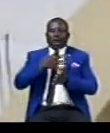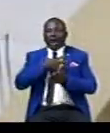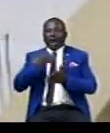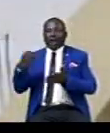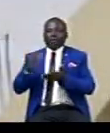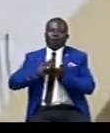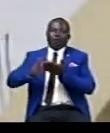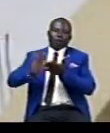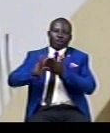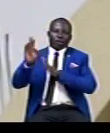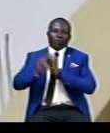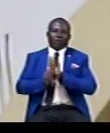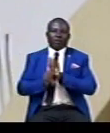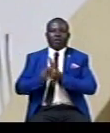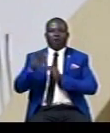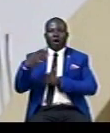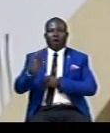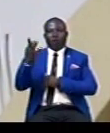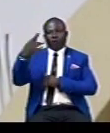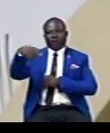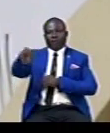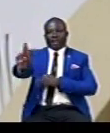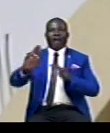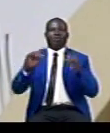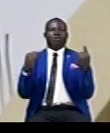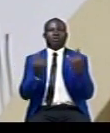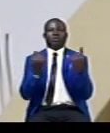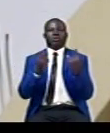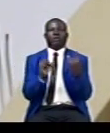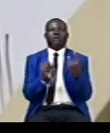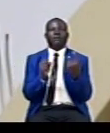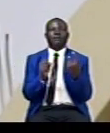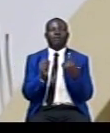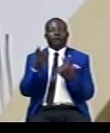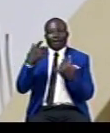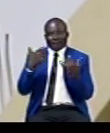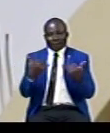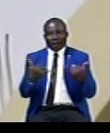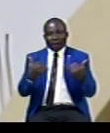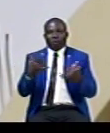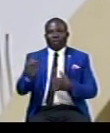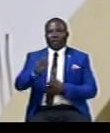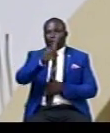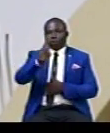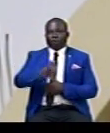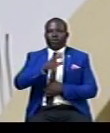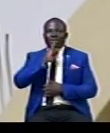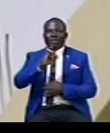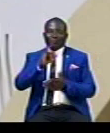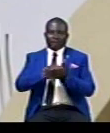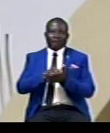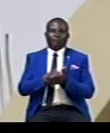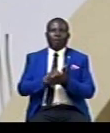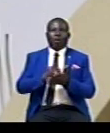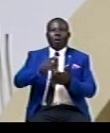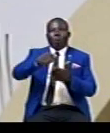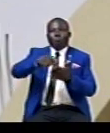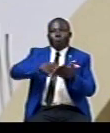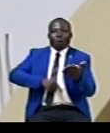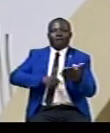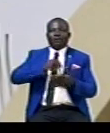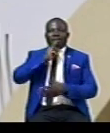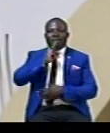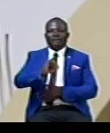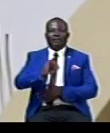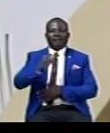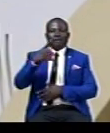forgiveness of their sins. The question is this: what is the